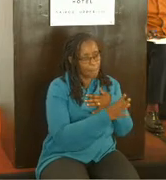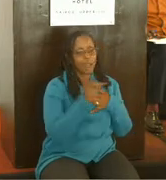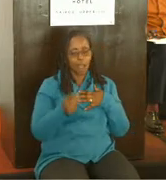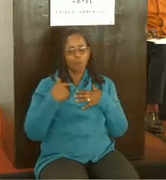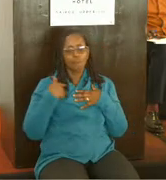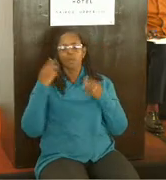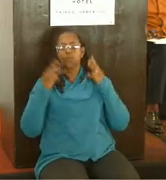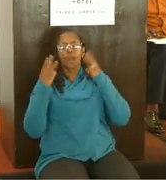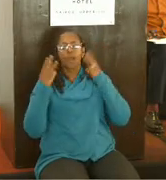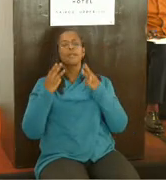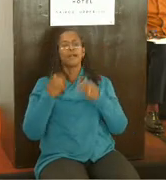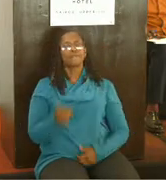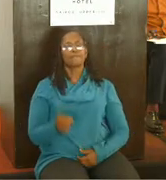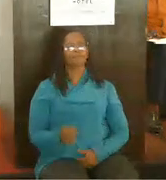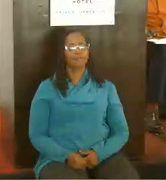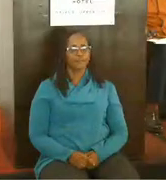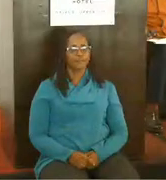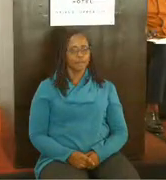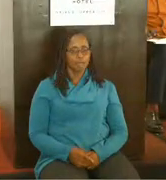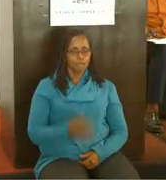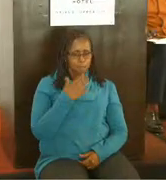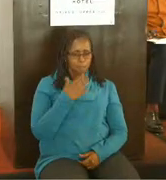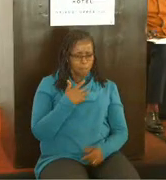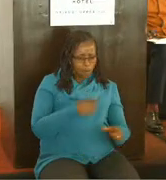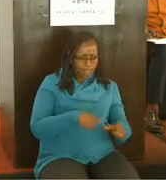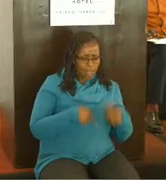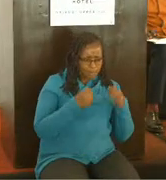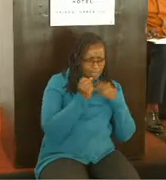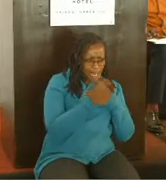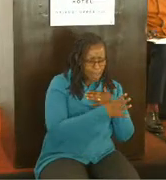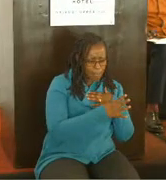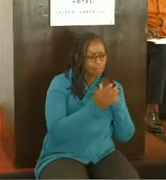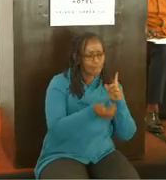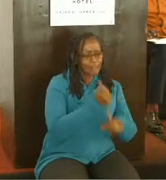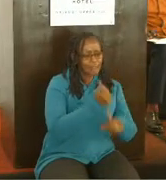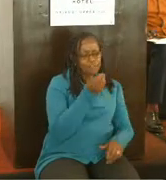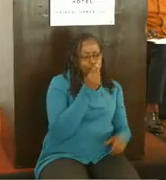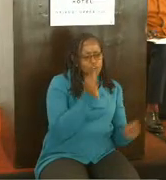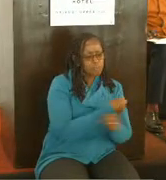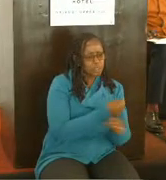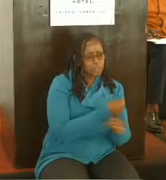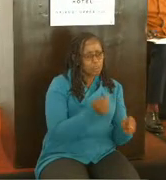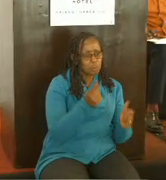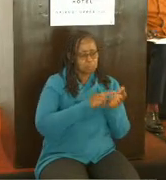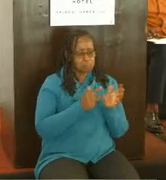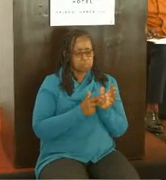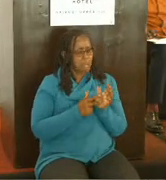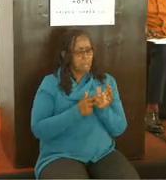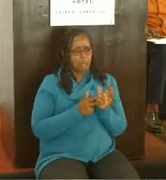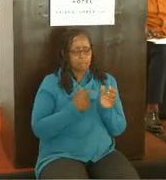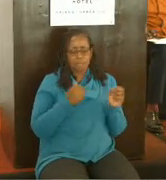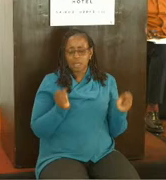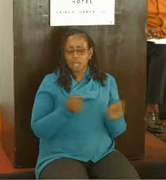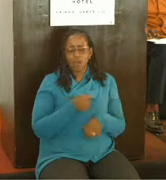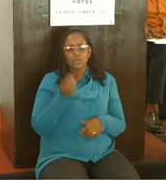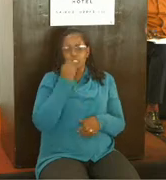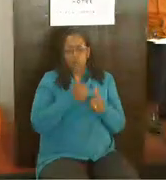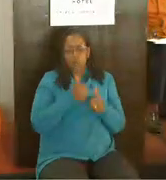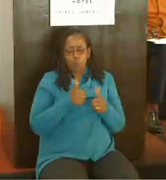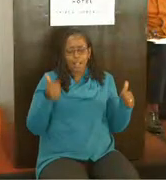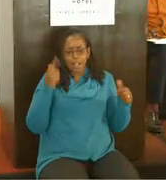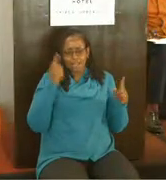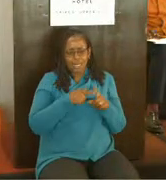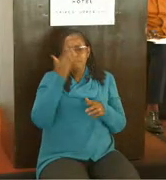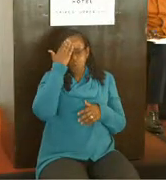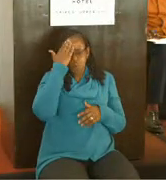am the fact that there are people living in Islam who could not get food means that I cannot eat well until I know